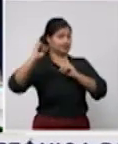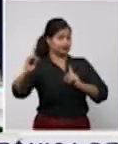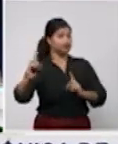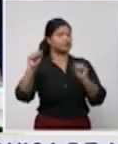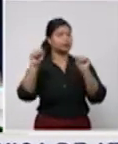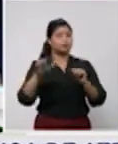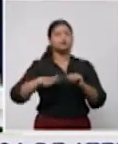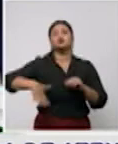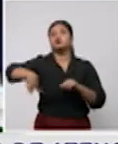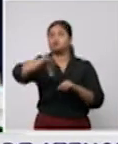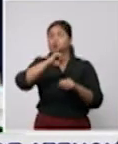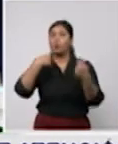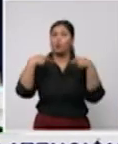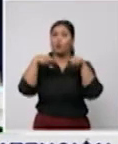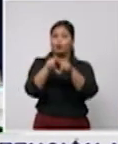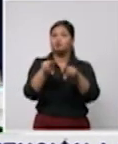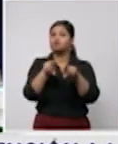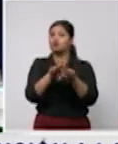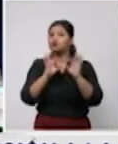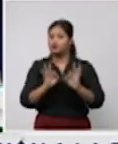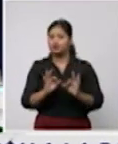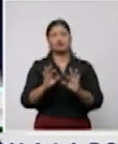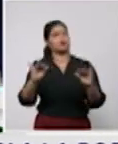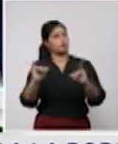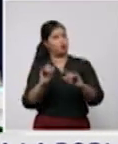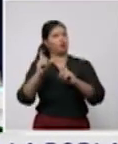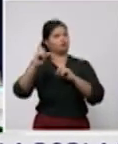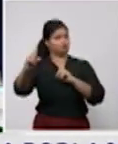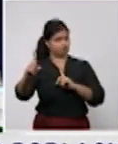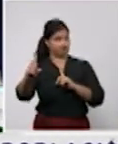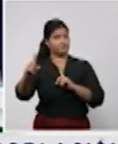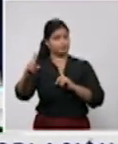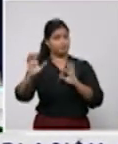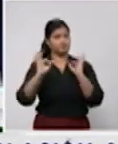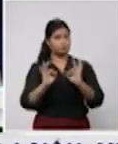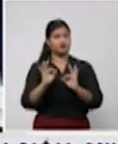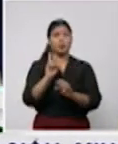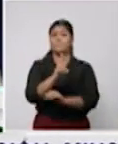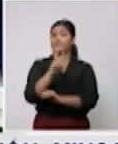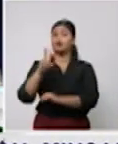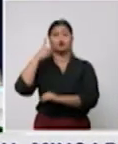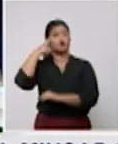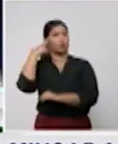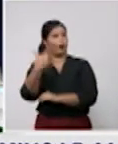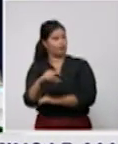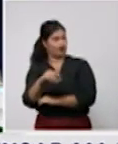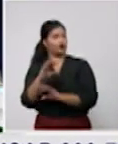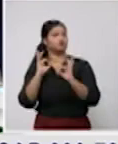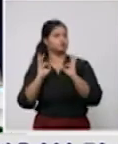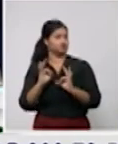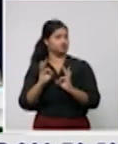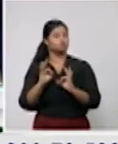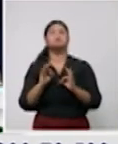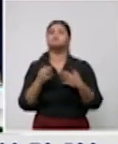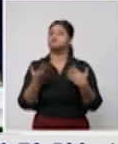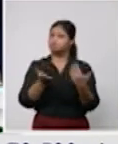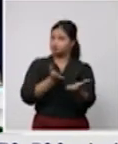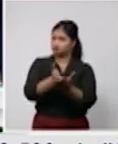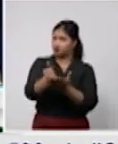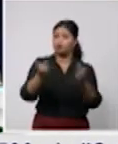toward controlling and containing the virus. It is therefore vital to